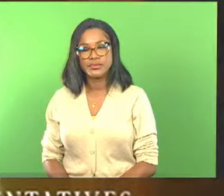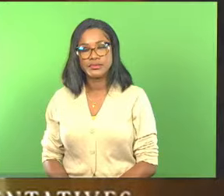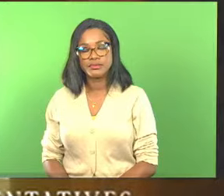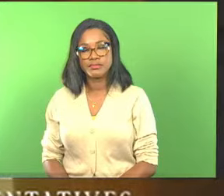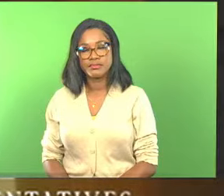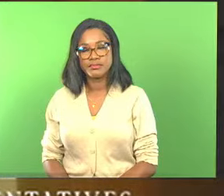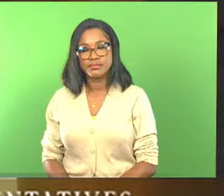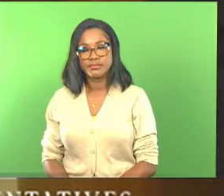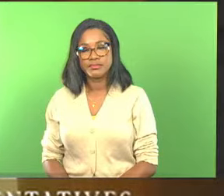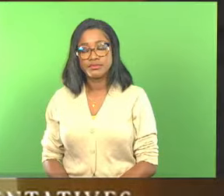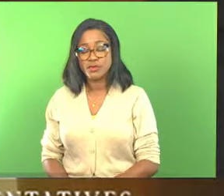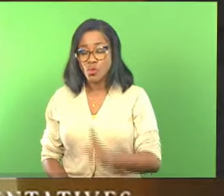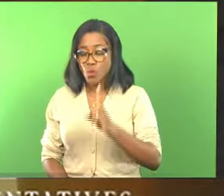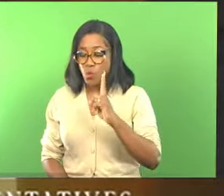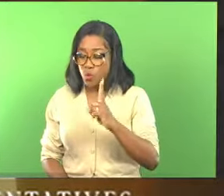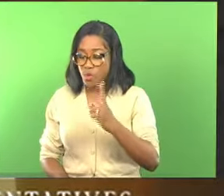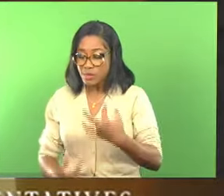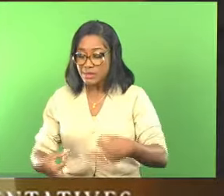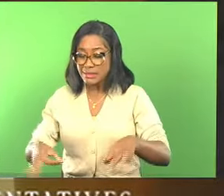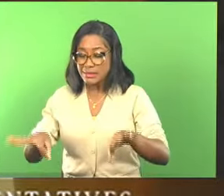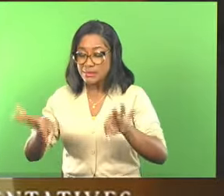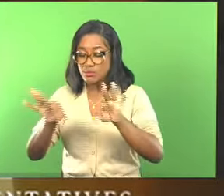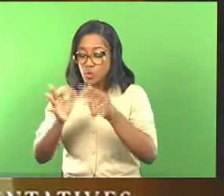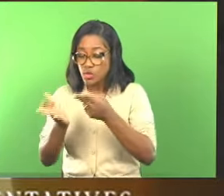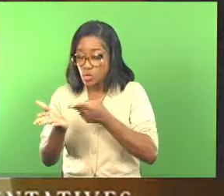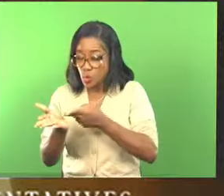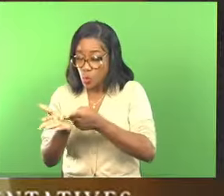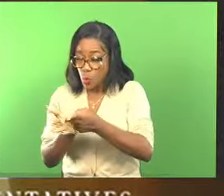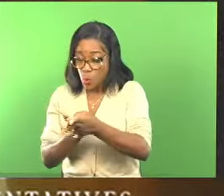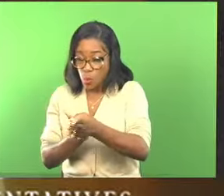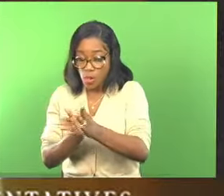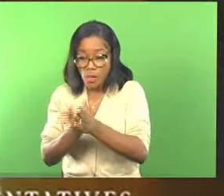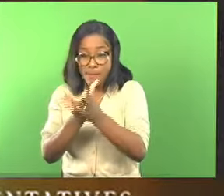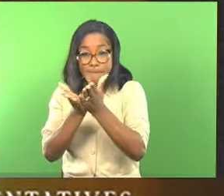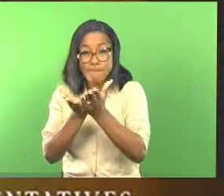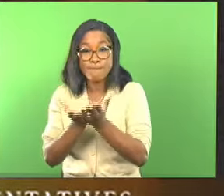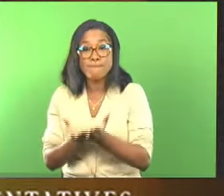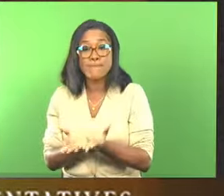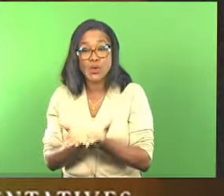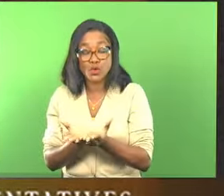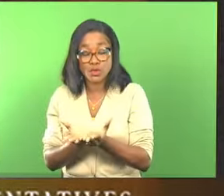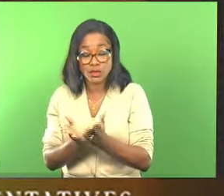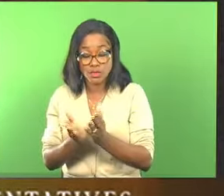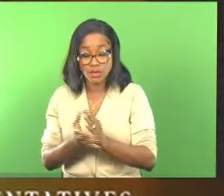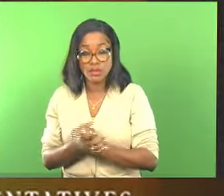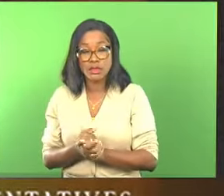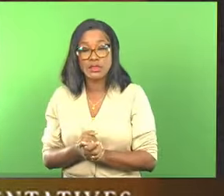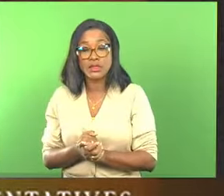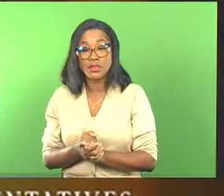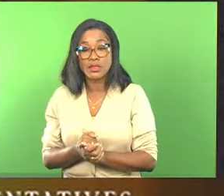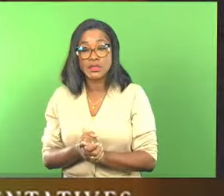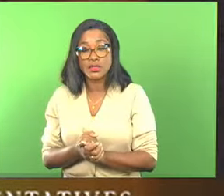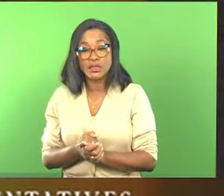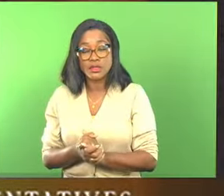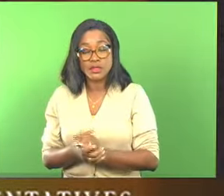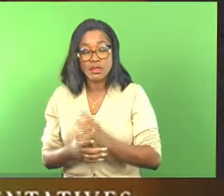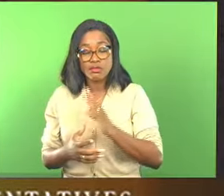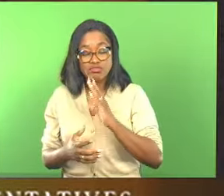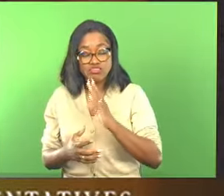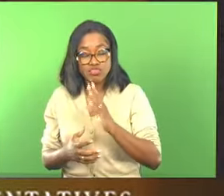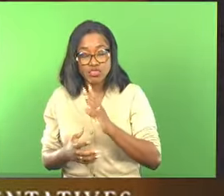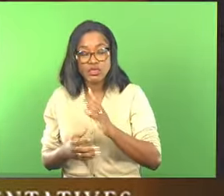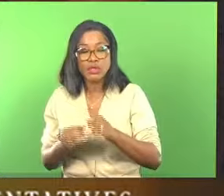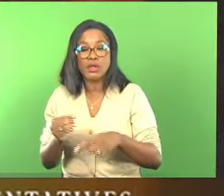One of our important holy texts, the Skanda Purana, says,